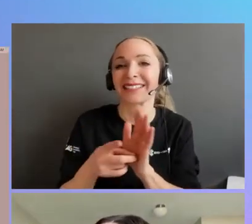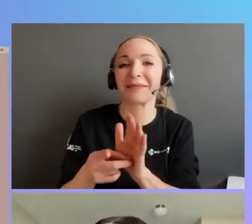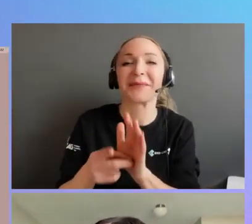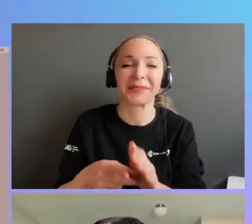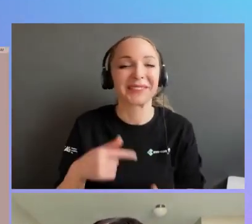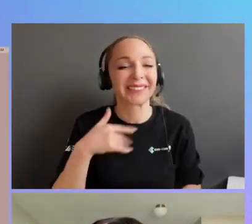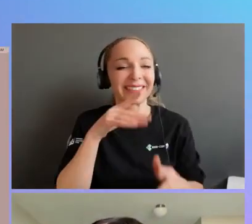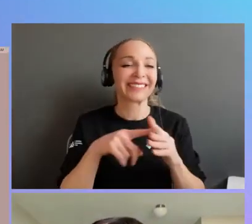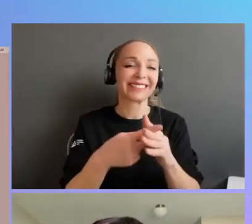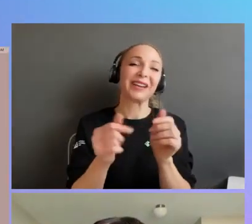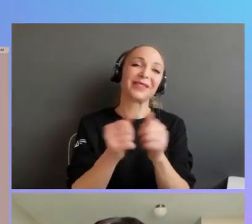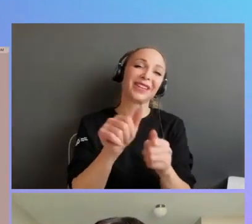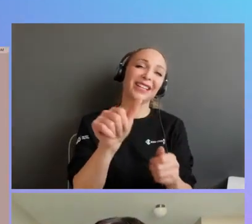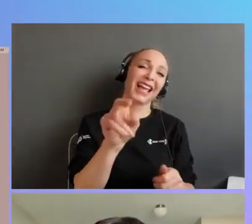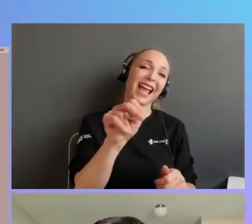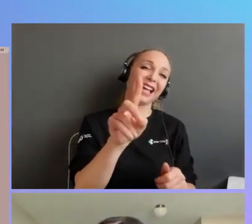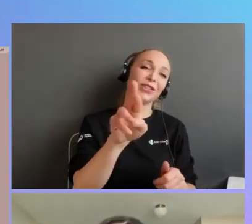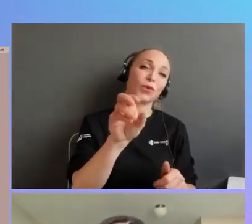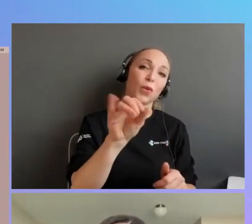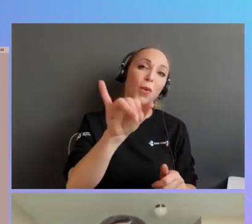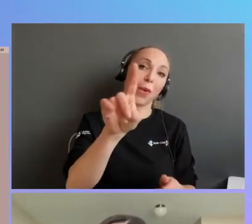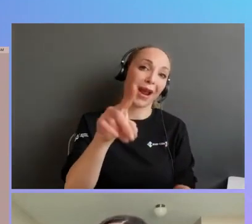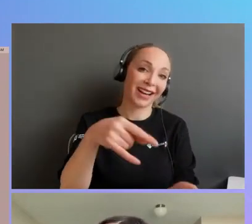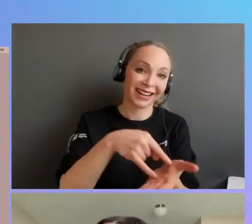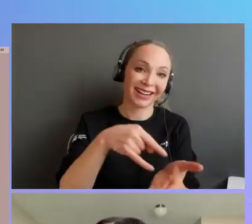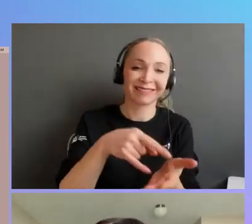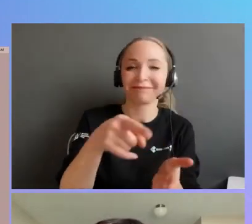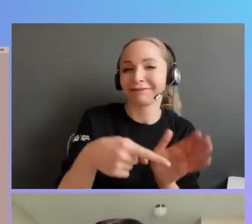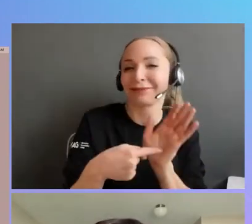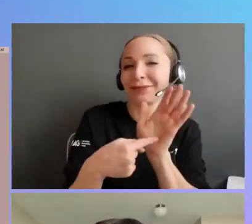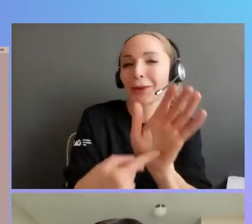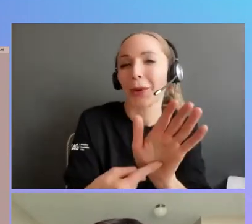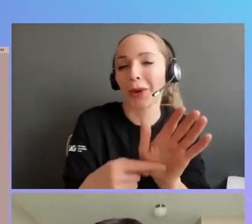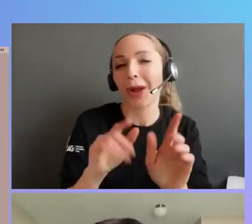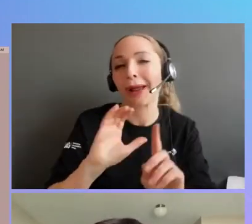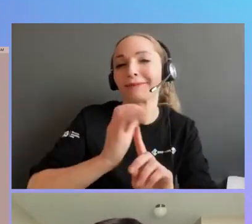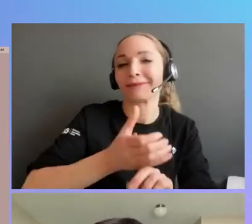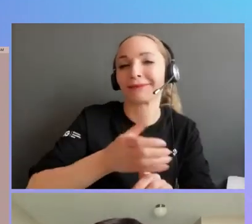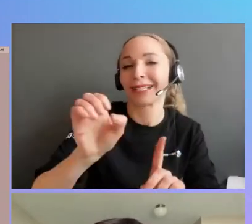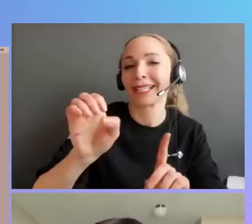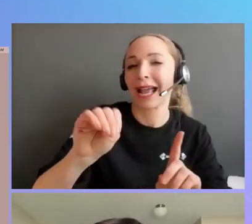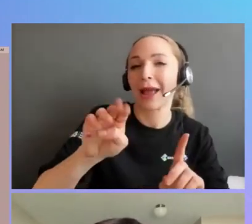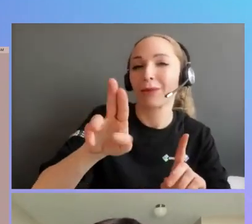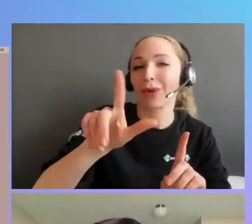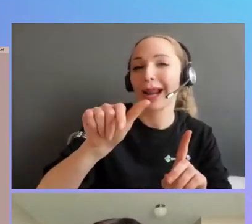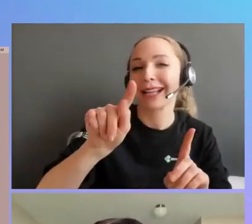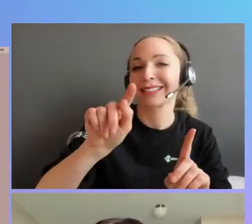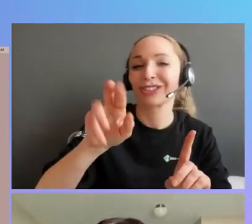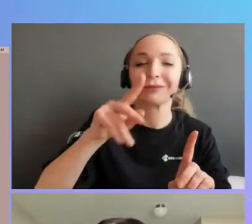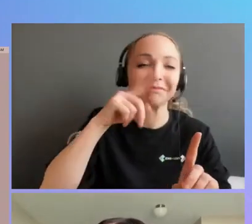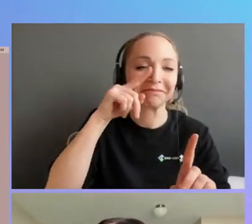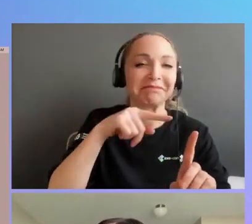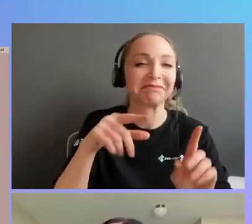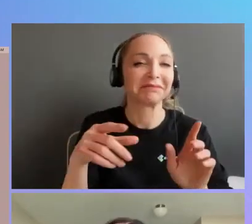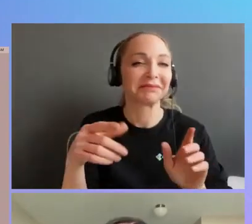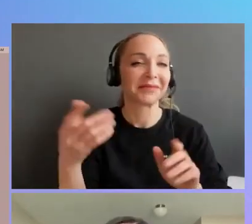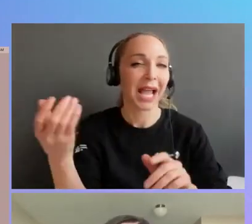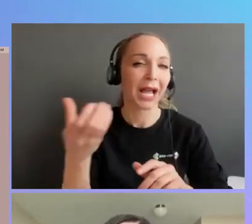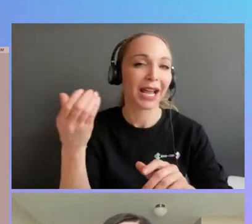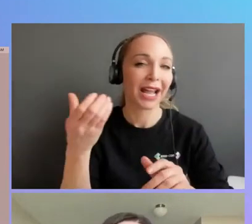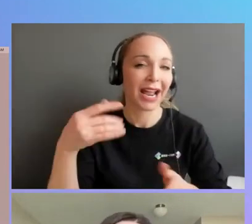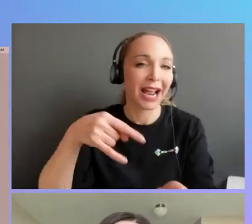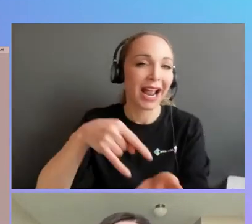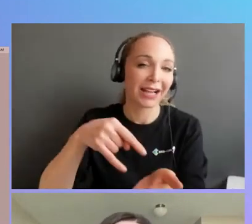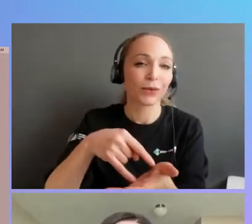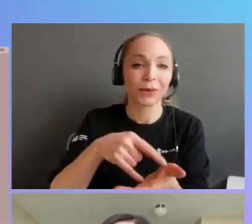start on Android. I have an Android emulator here running. And you'll see this purple floating action button. And this would work on an emulator